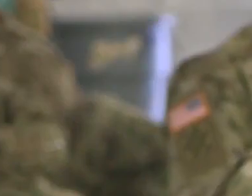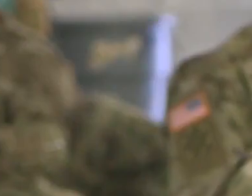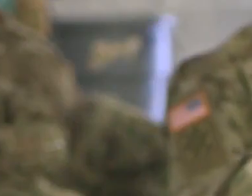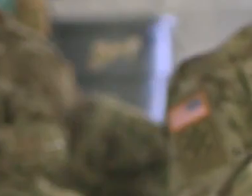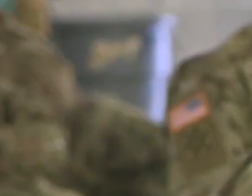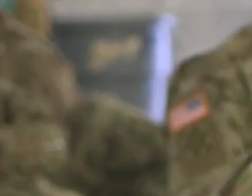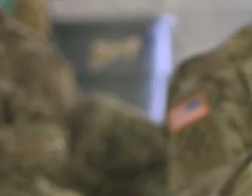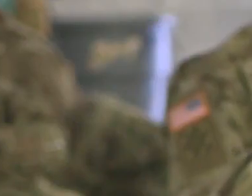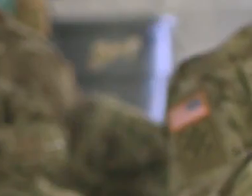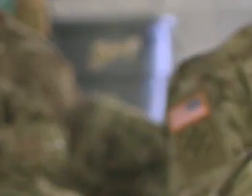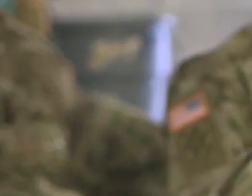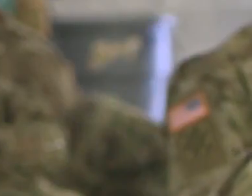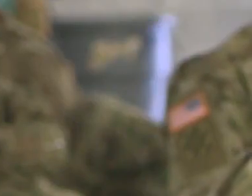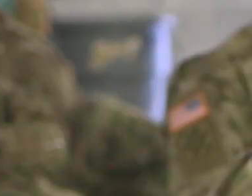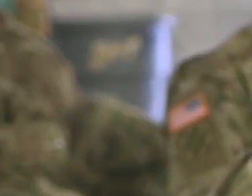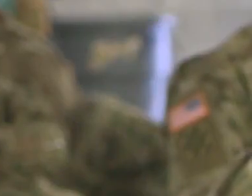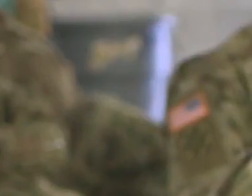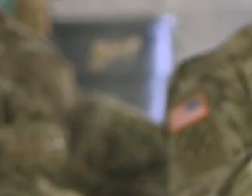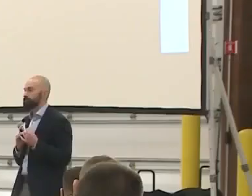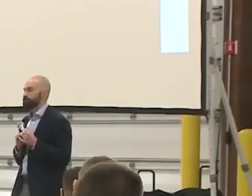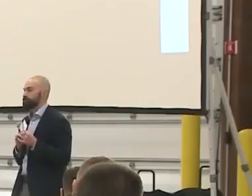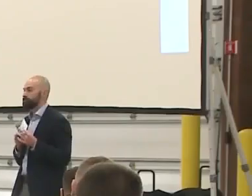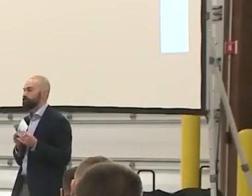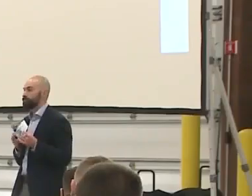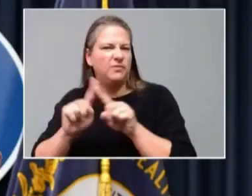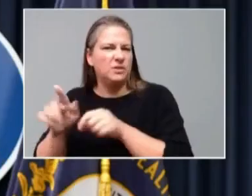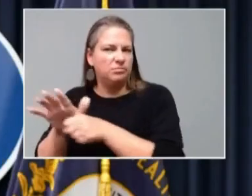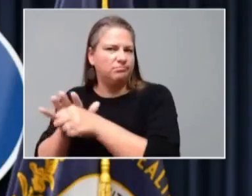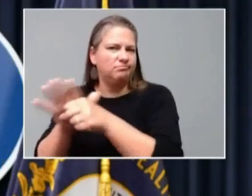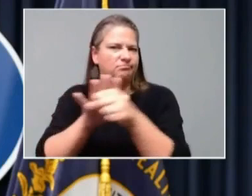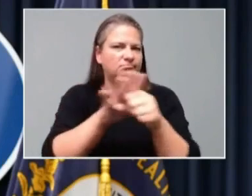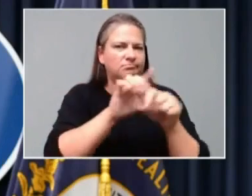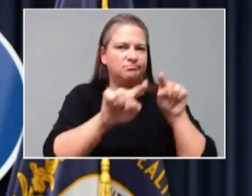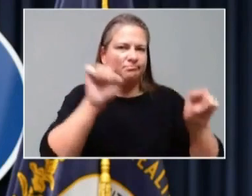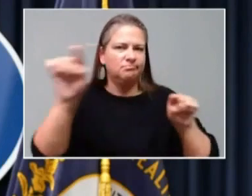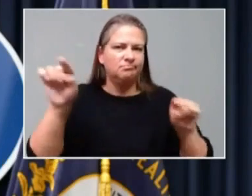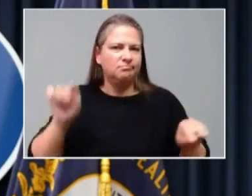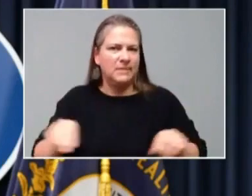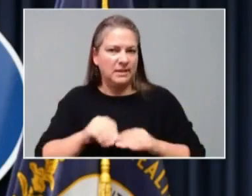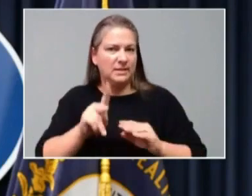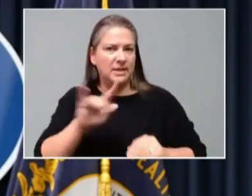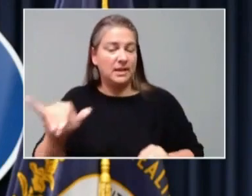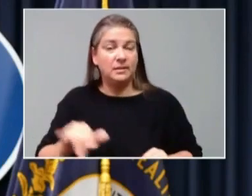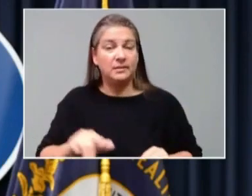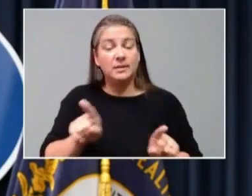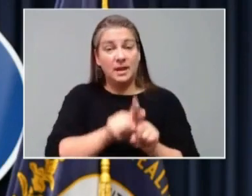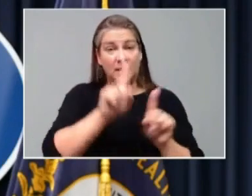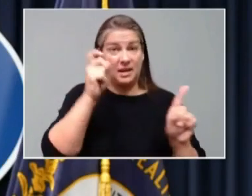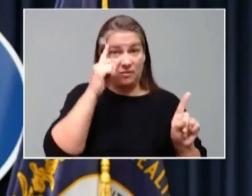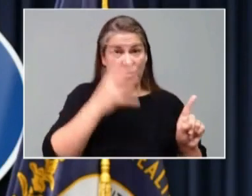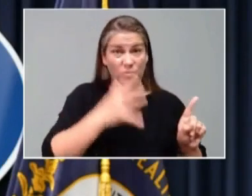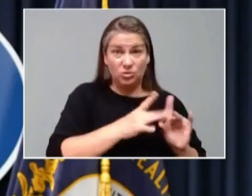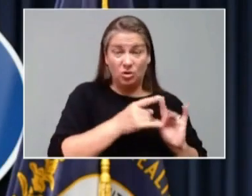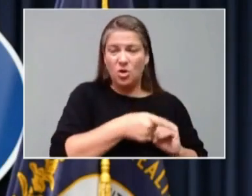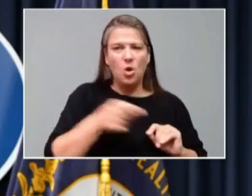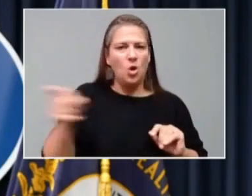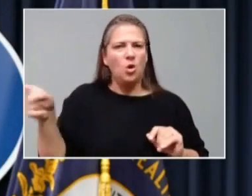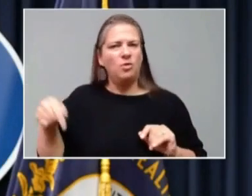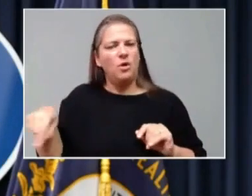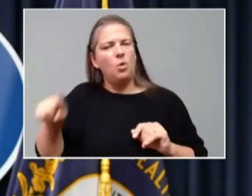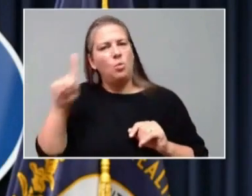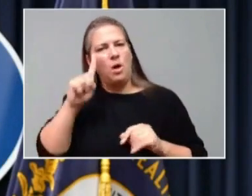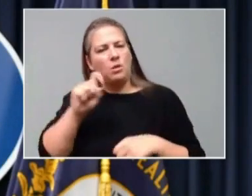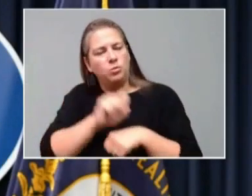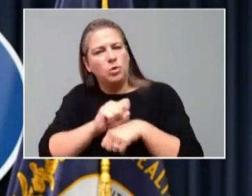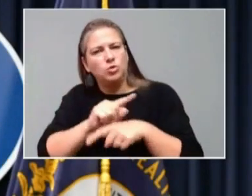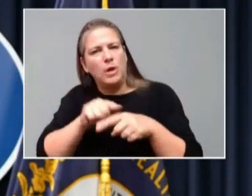guardsmen supporting 25 hospitals across the state. We will be providing non-clinical logistics and administrative support so